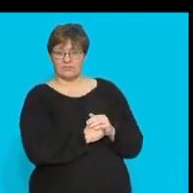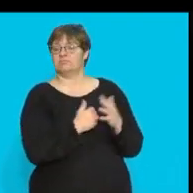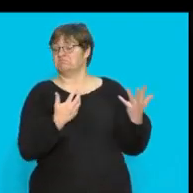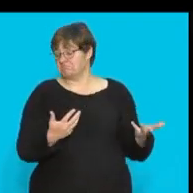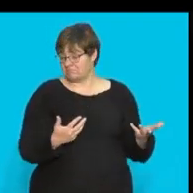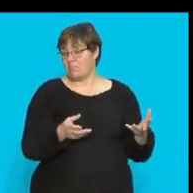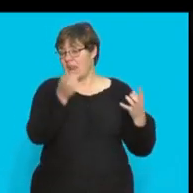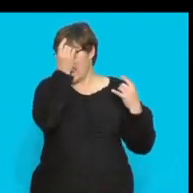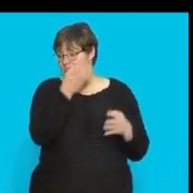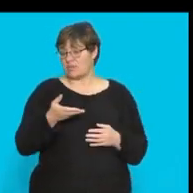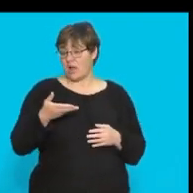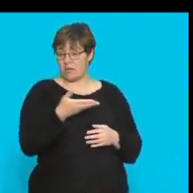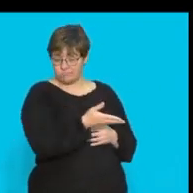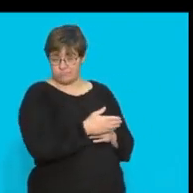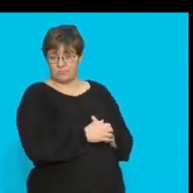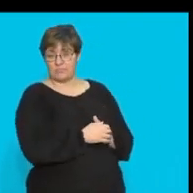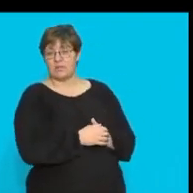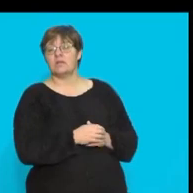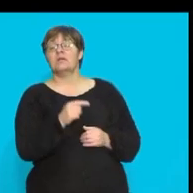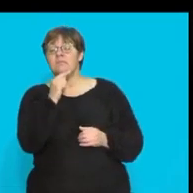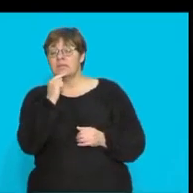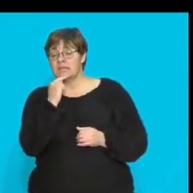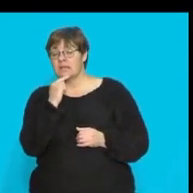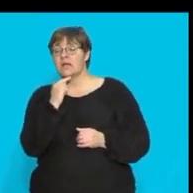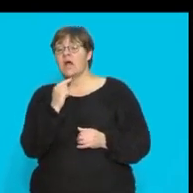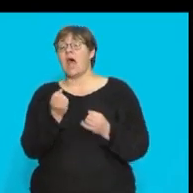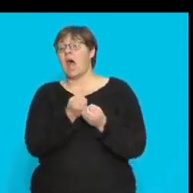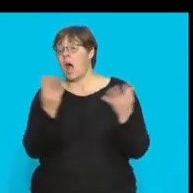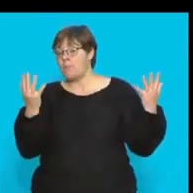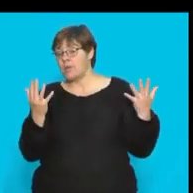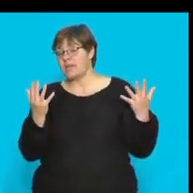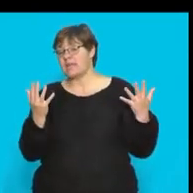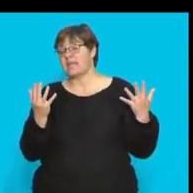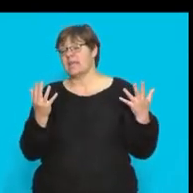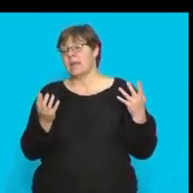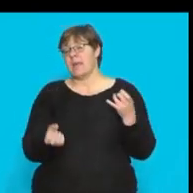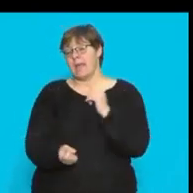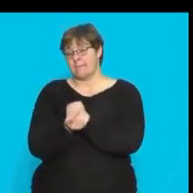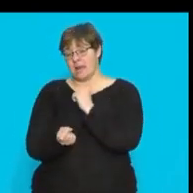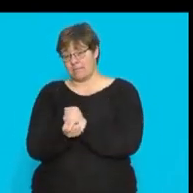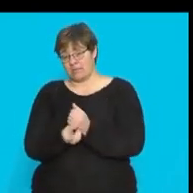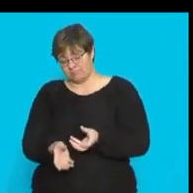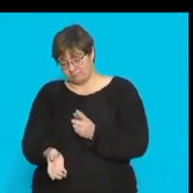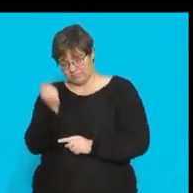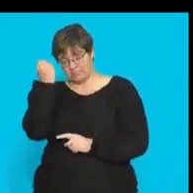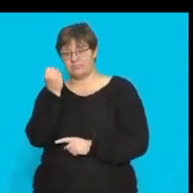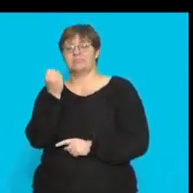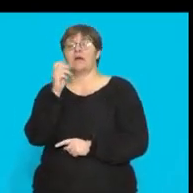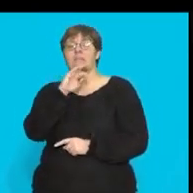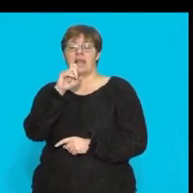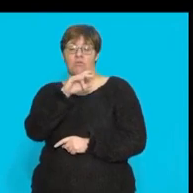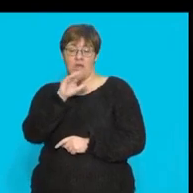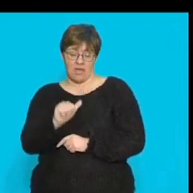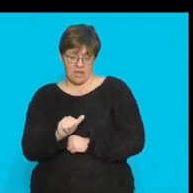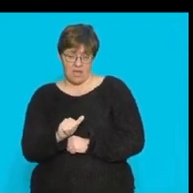the information is there for us, which shows the number of malaria cases. So we're looking at data again, and